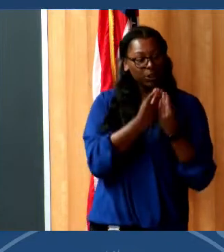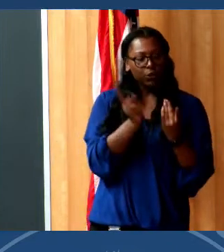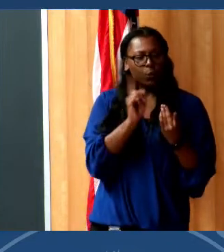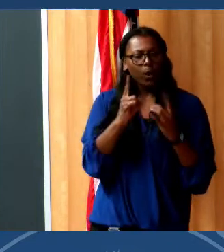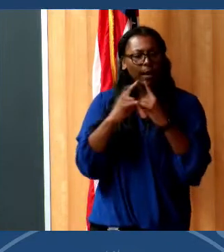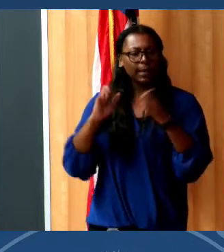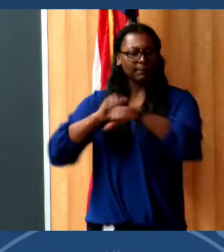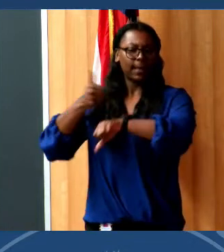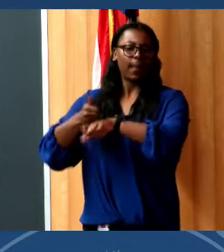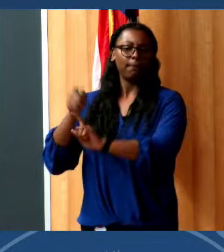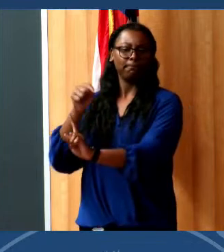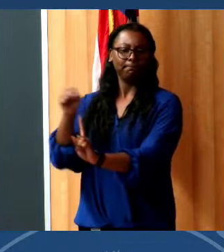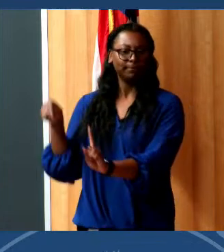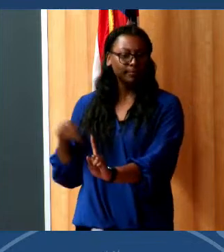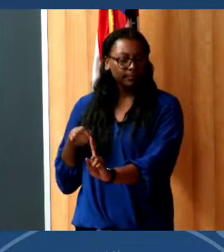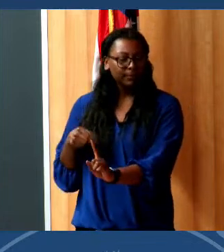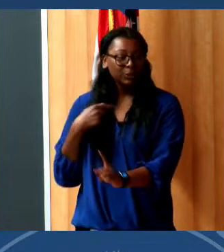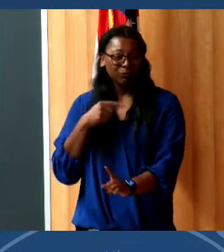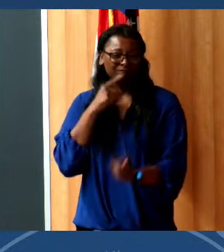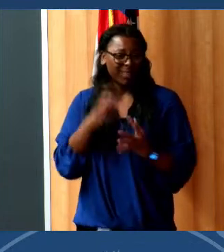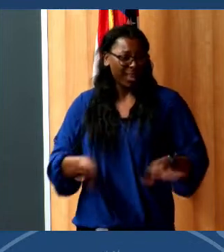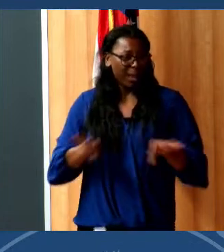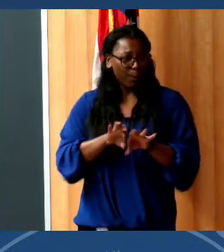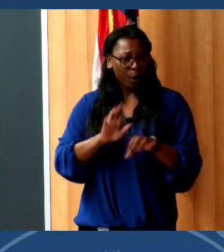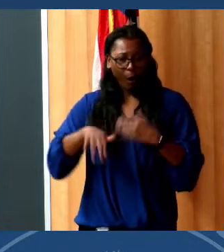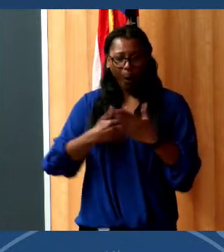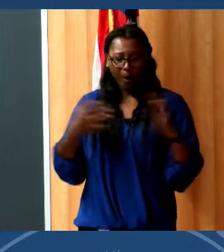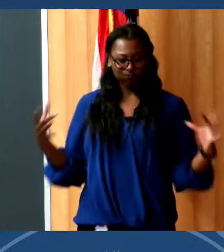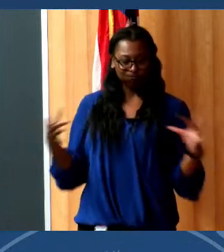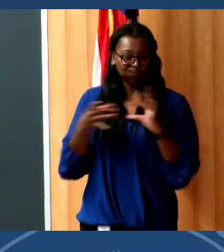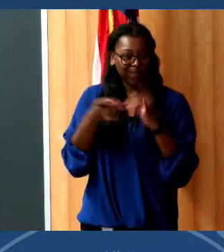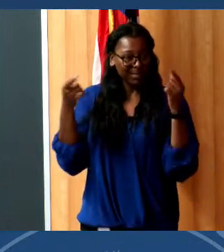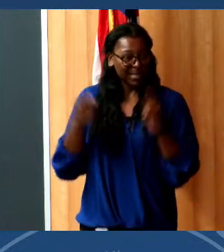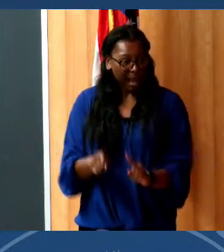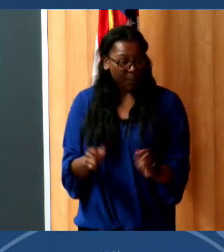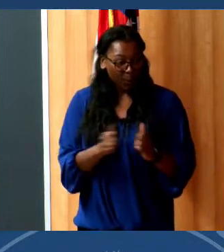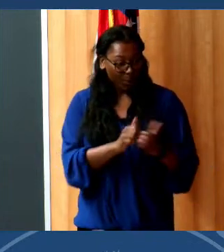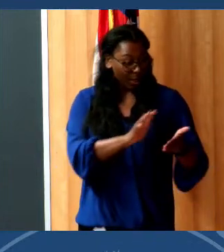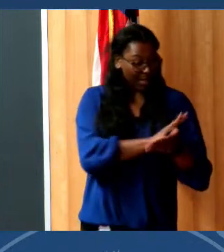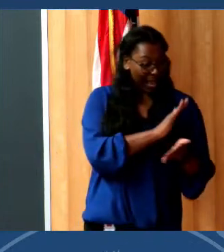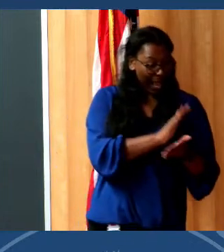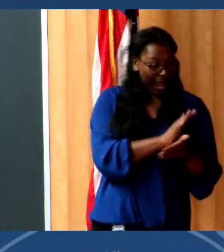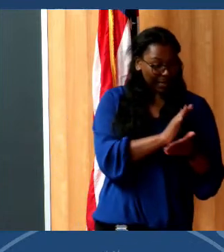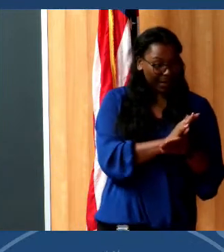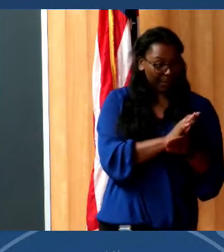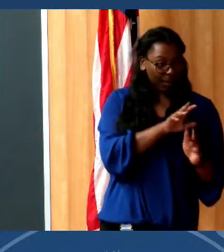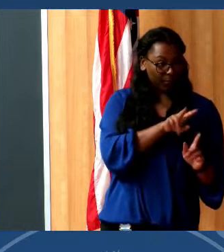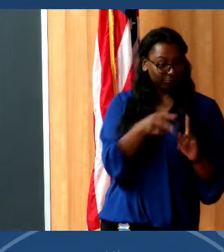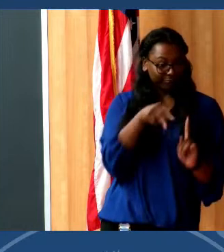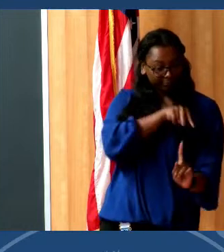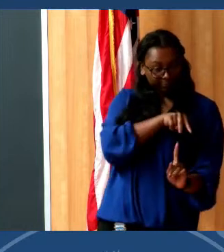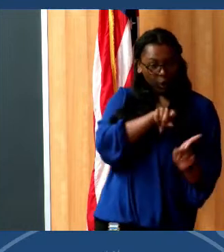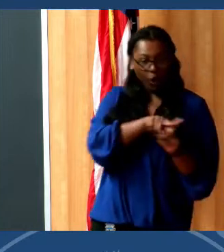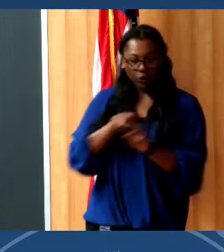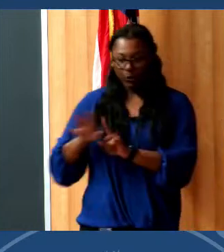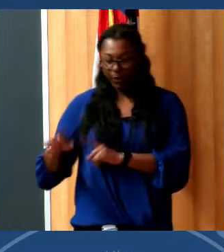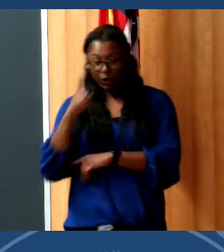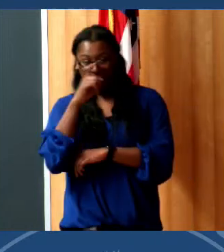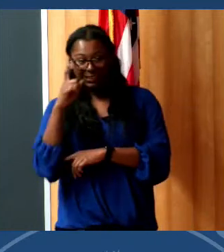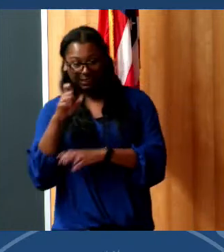located. And so really important to make that connection with the academic side and their